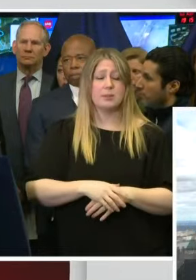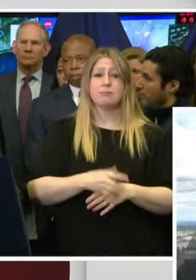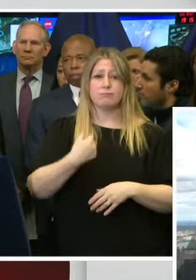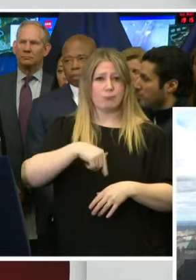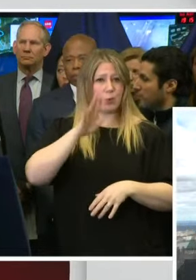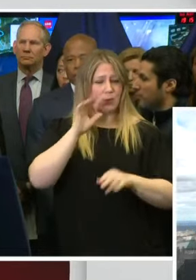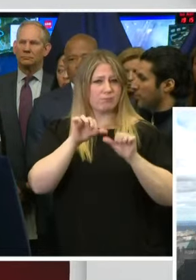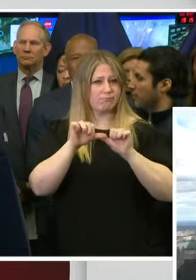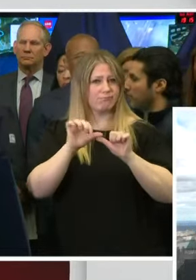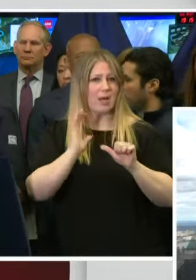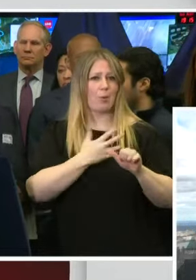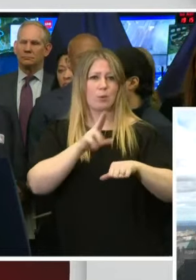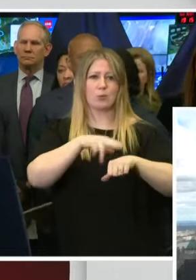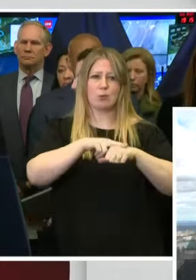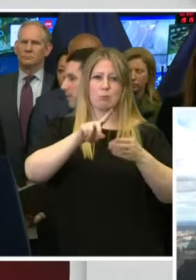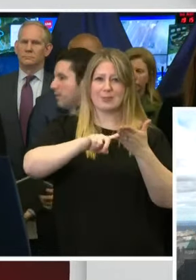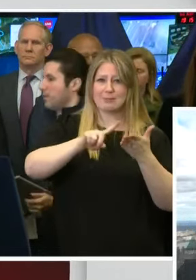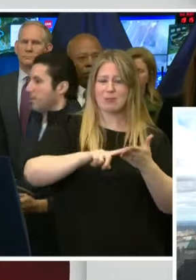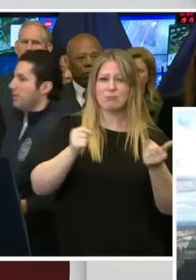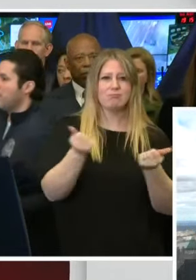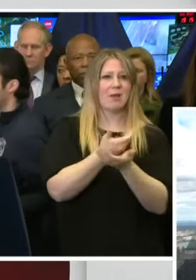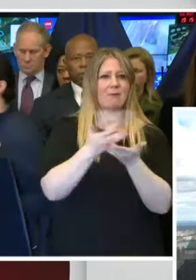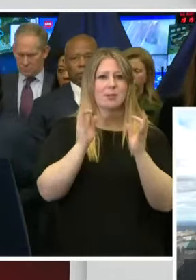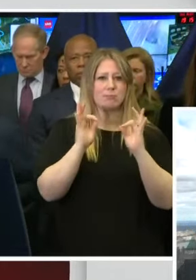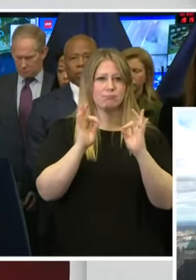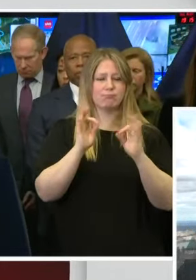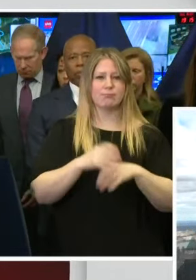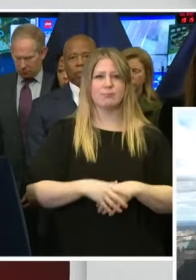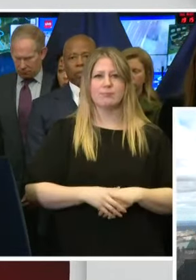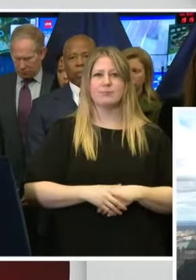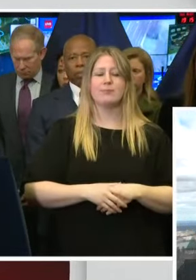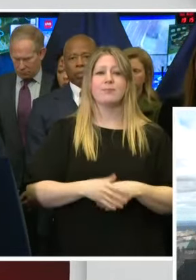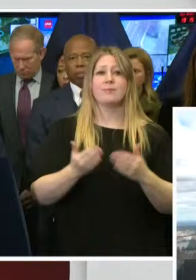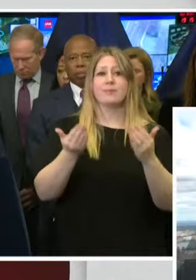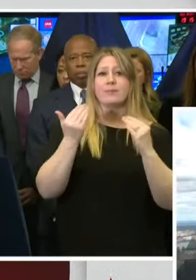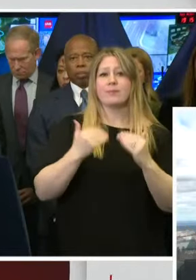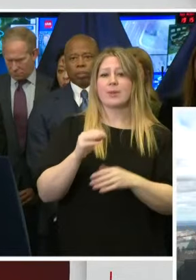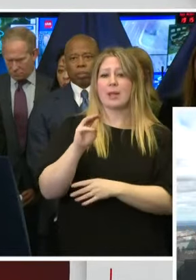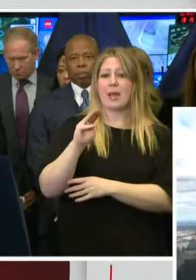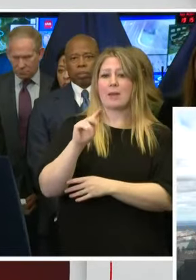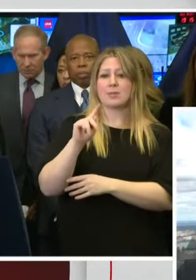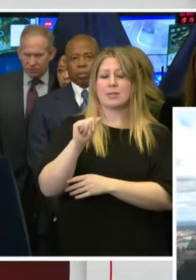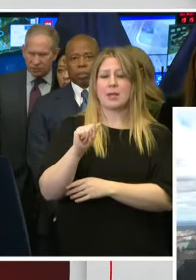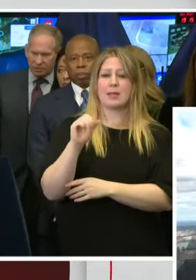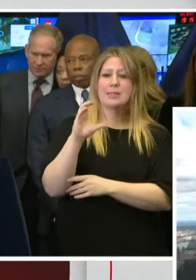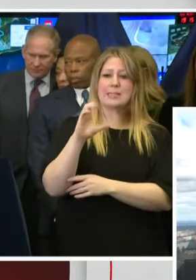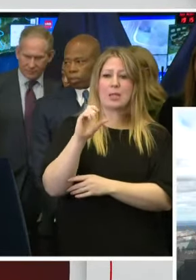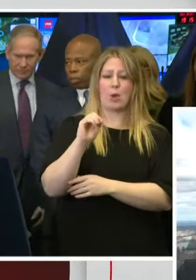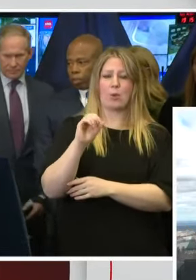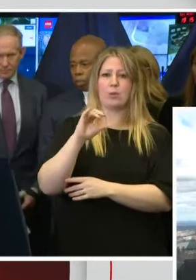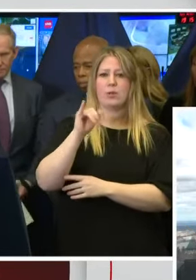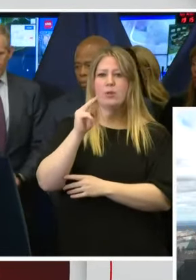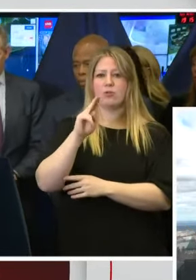good. Thank you. Thank you, Matt. Next, we'll hear from MTA CEO Janet Lieber.